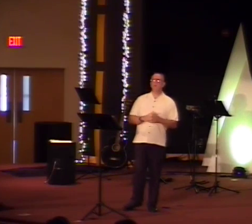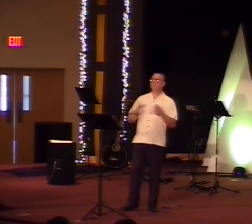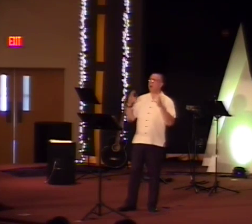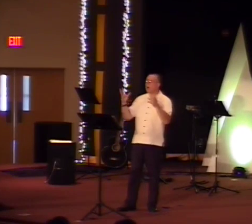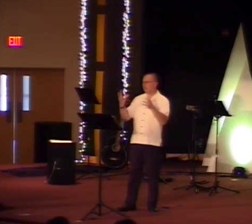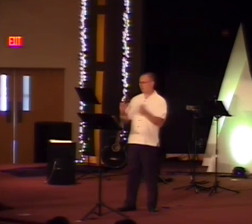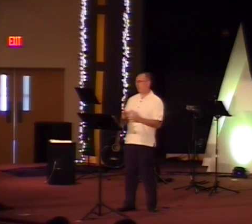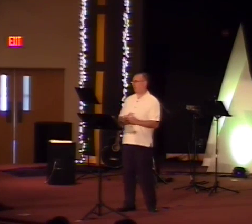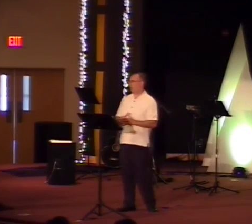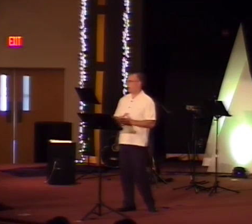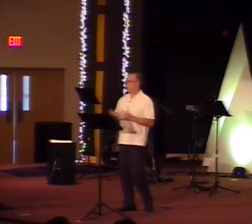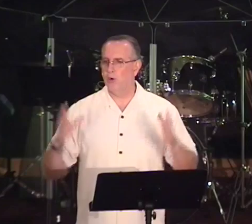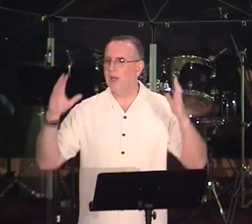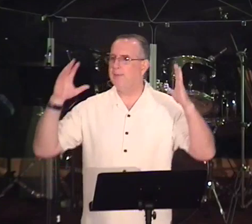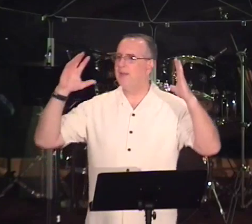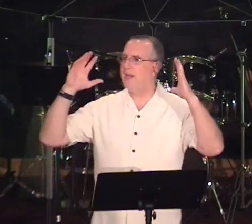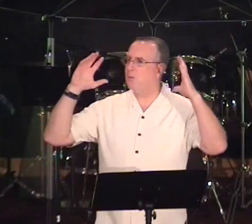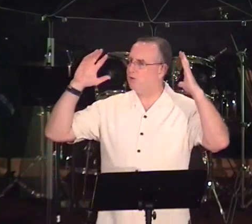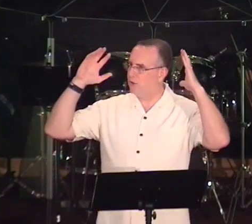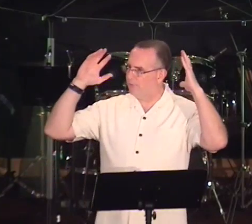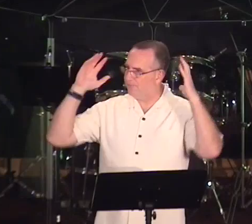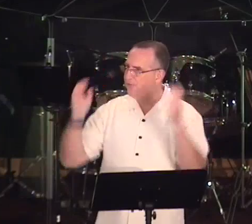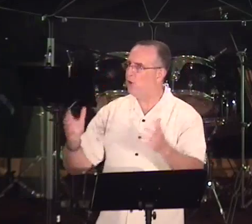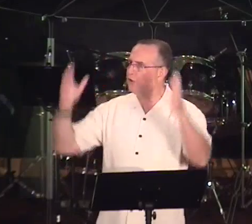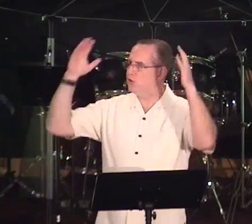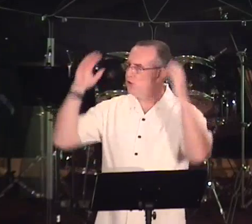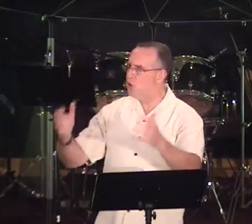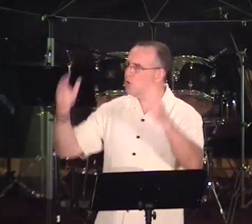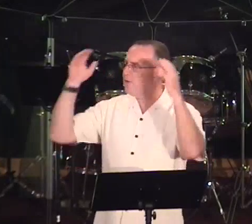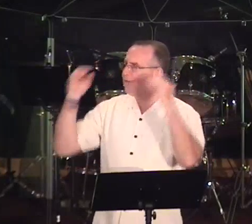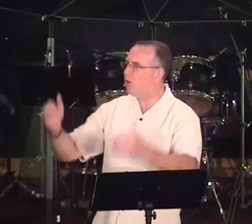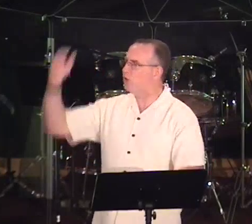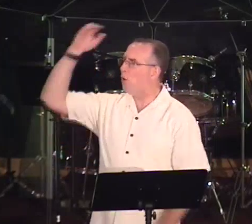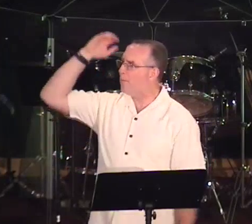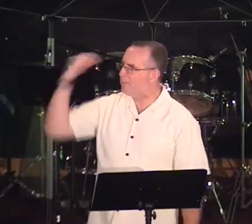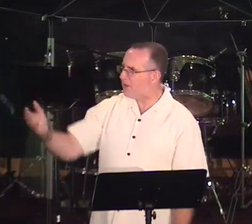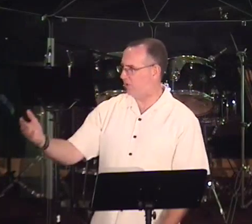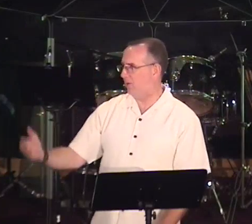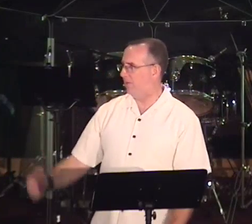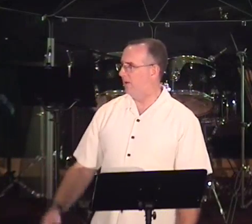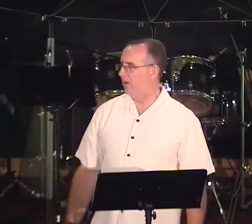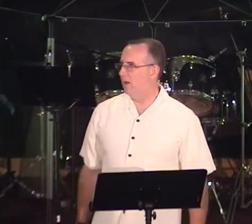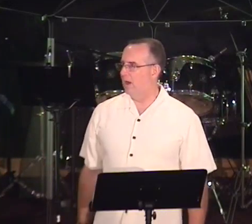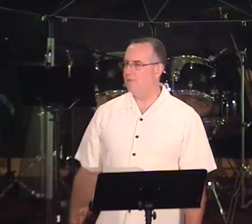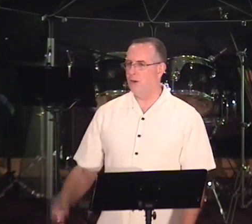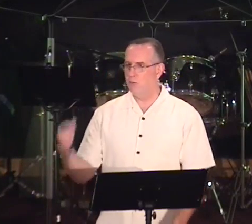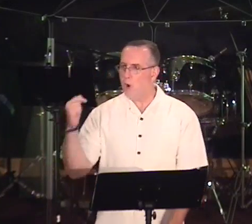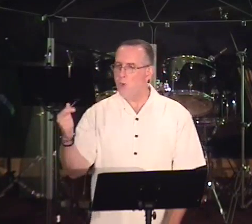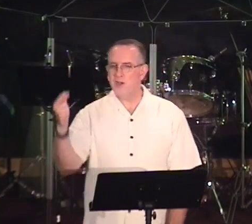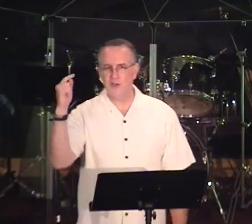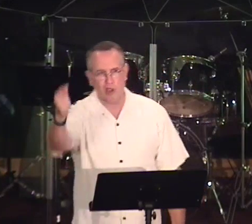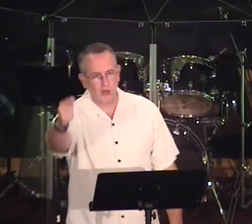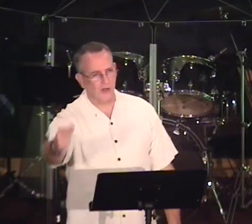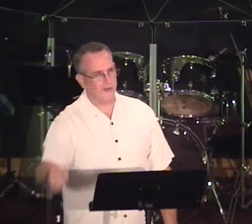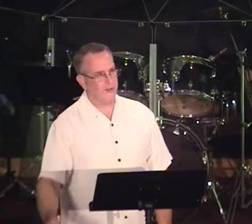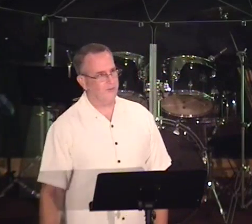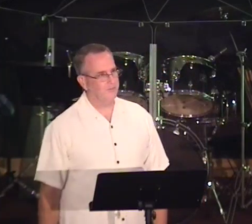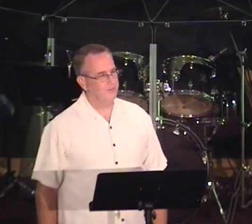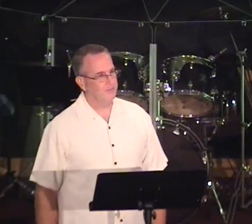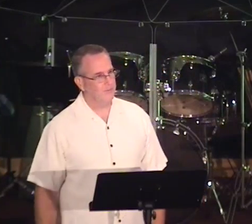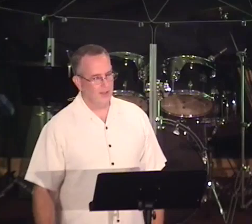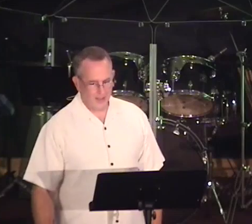a man by the name of Boniface proclaimed that he was the first universal bishop of the Roman